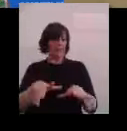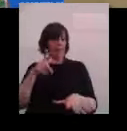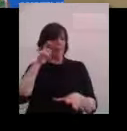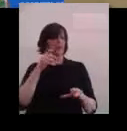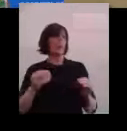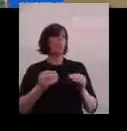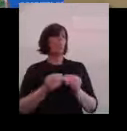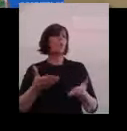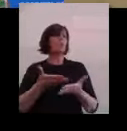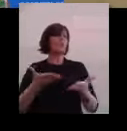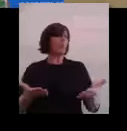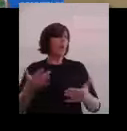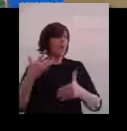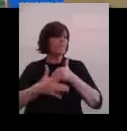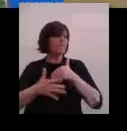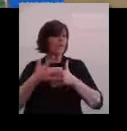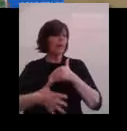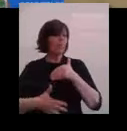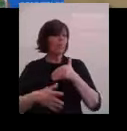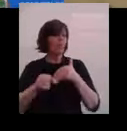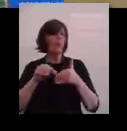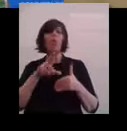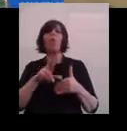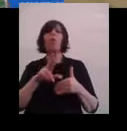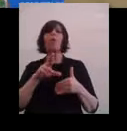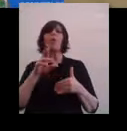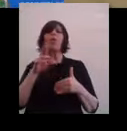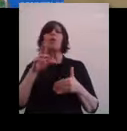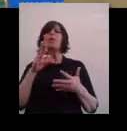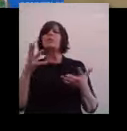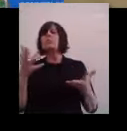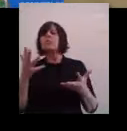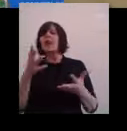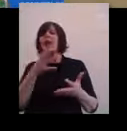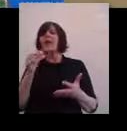80 to 100 test capacity at the county lab changing?